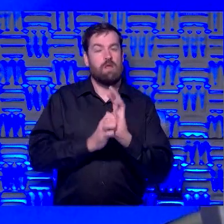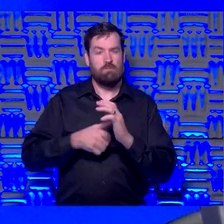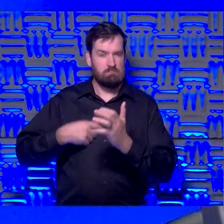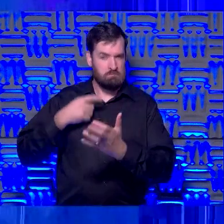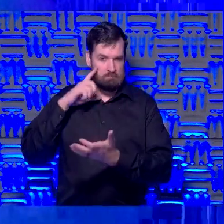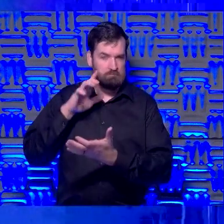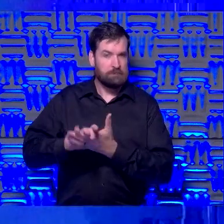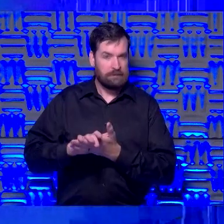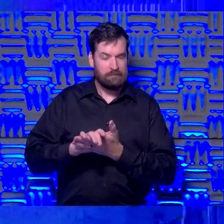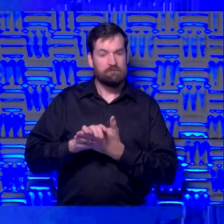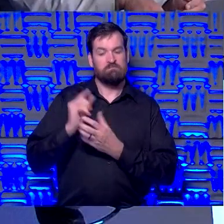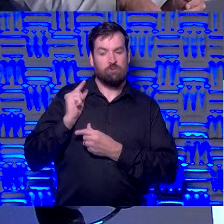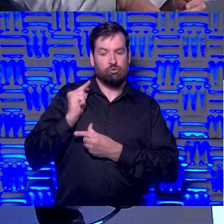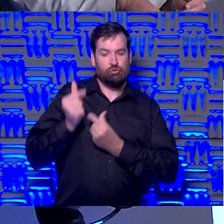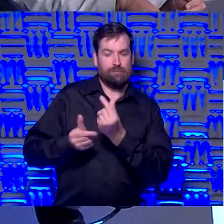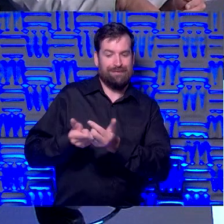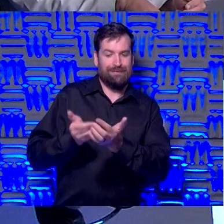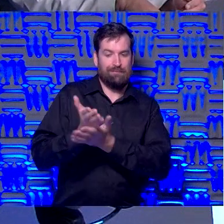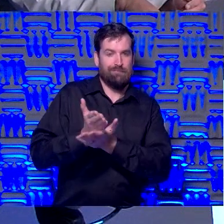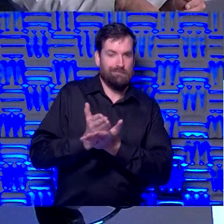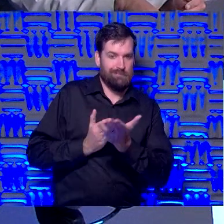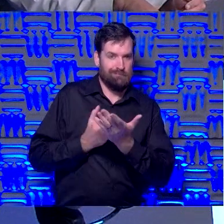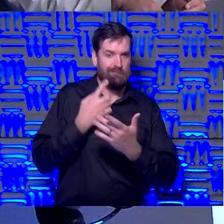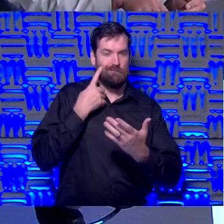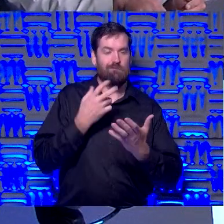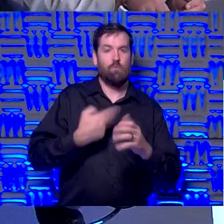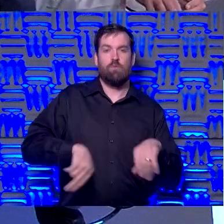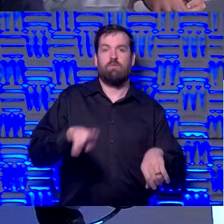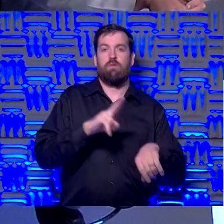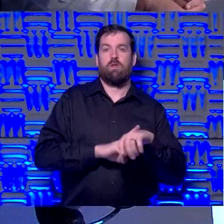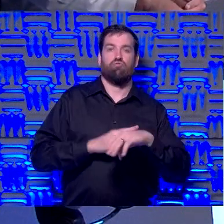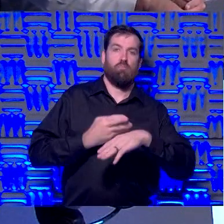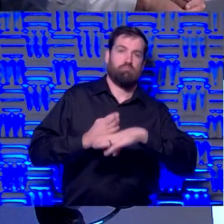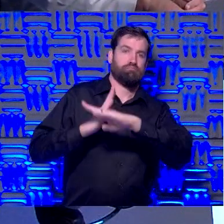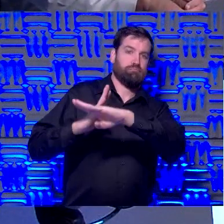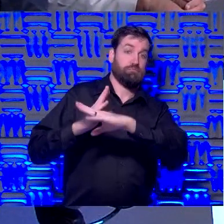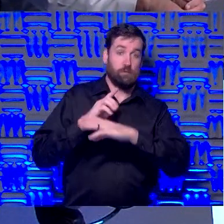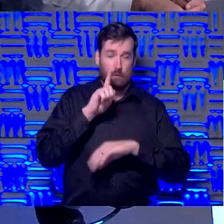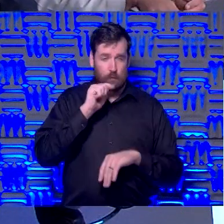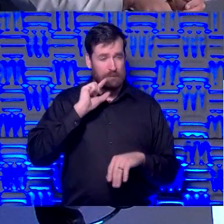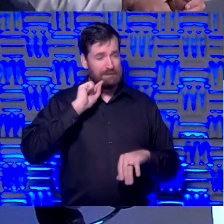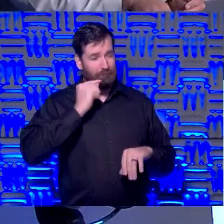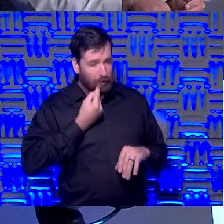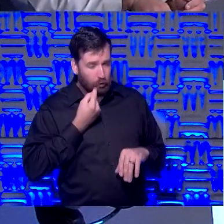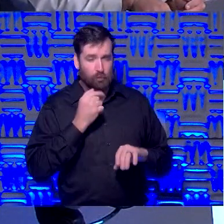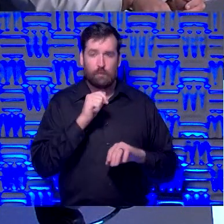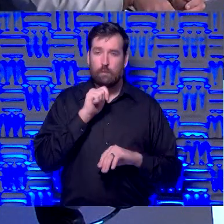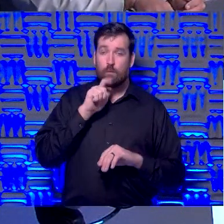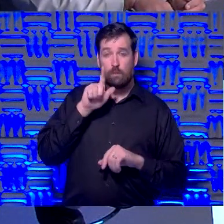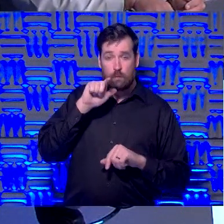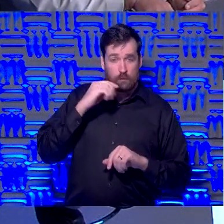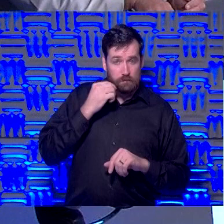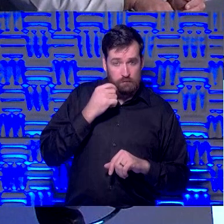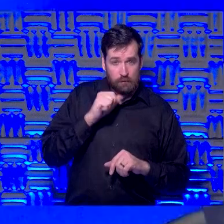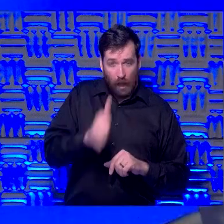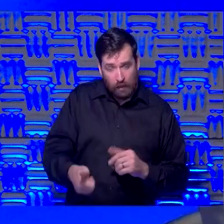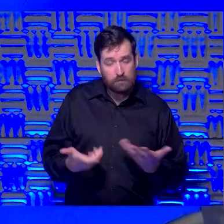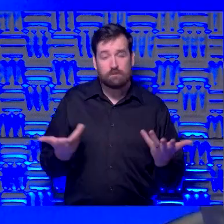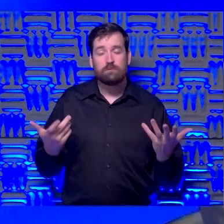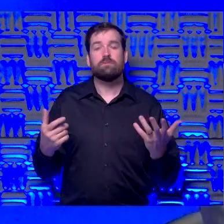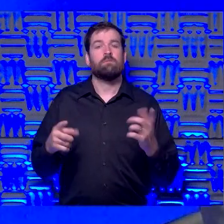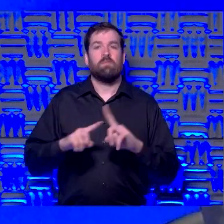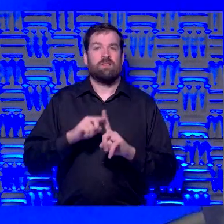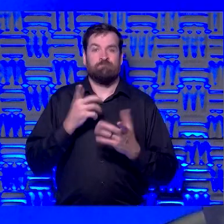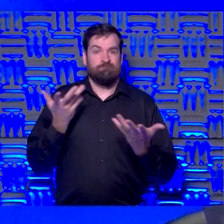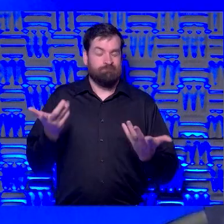there's some sort of genetic component in our immunity of who will get the severe disease and who won't, especially in the younger populations, but